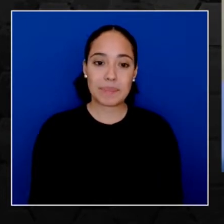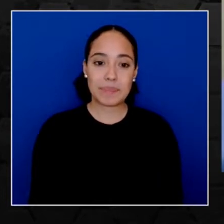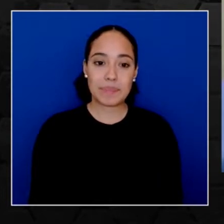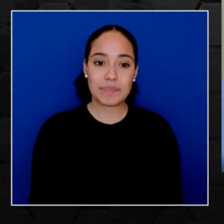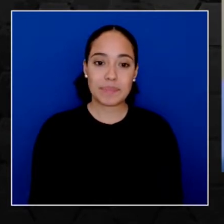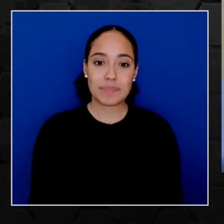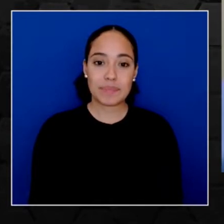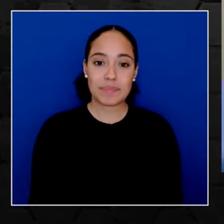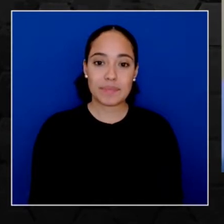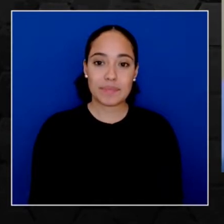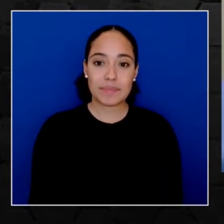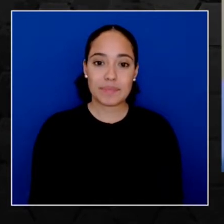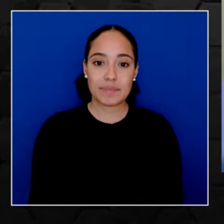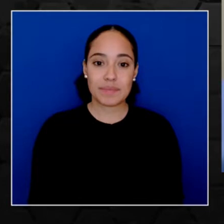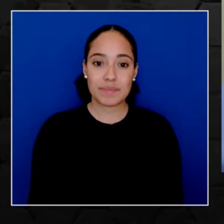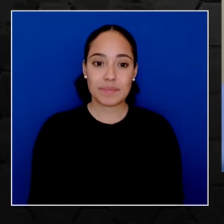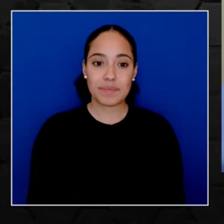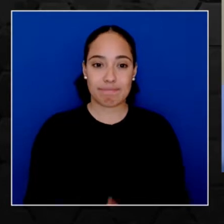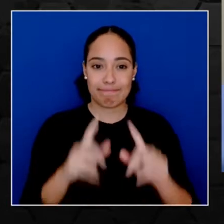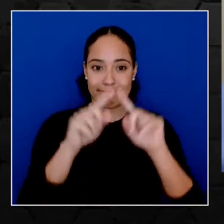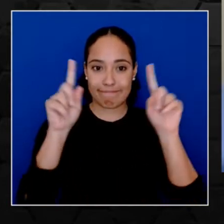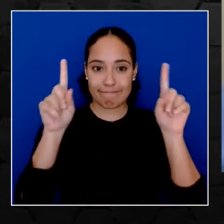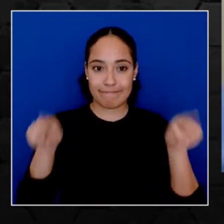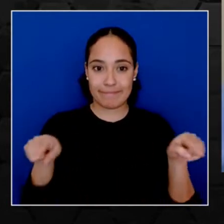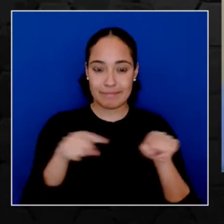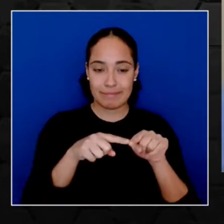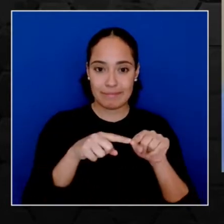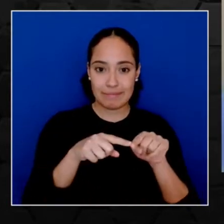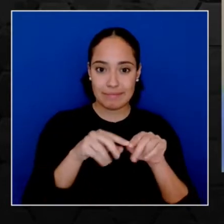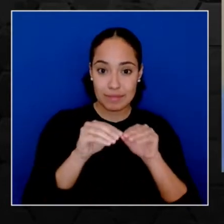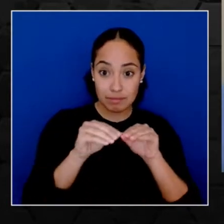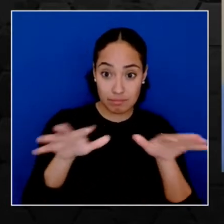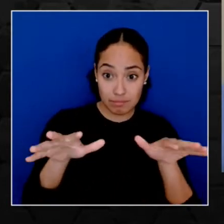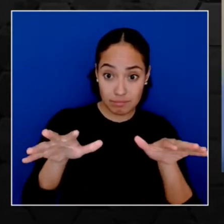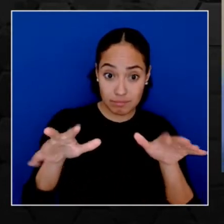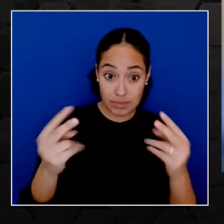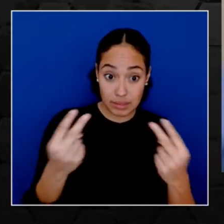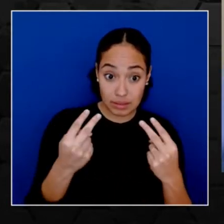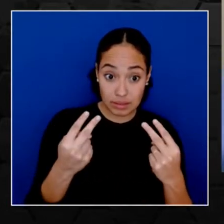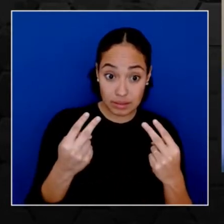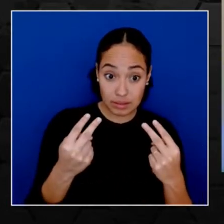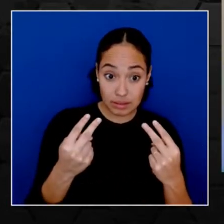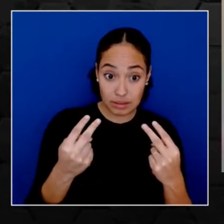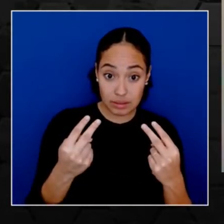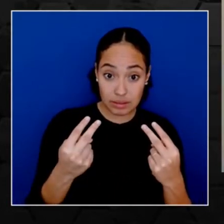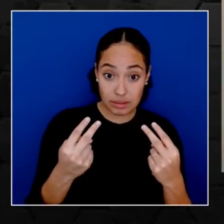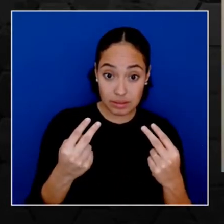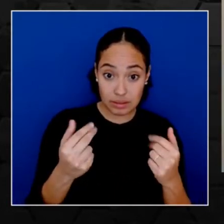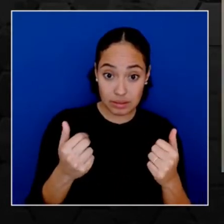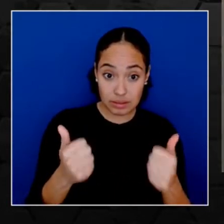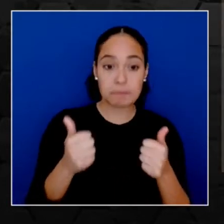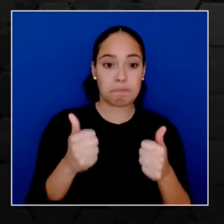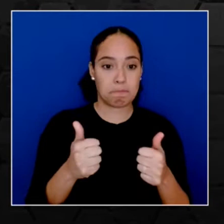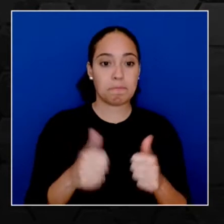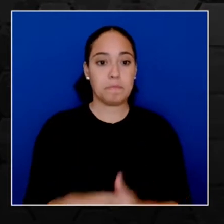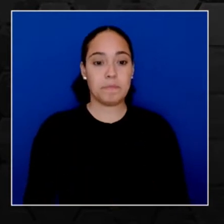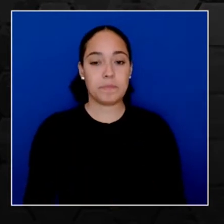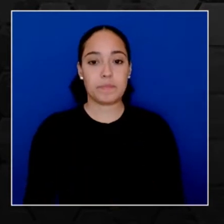After you share your screen, we can get started. Oh, okay. Is it visible? Yeah. Okay, Yes. thank you.